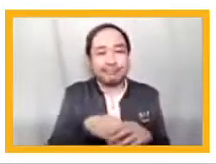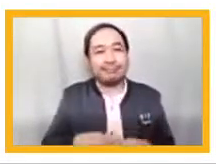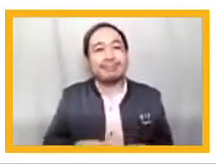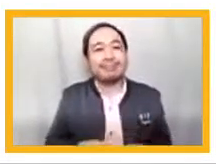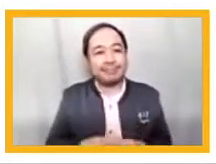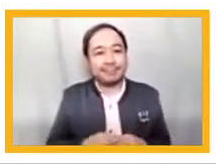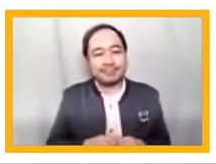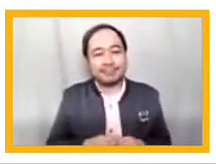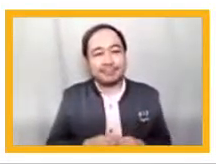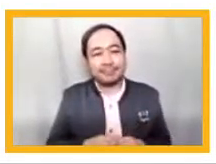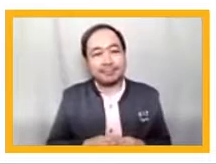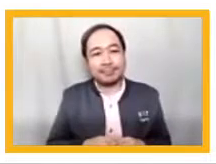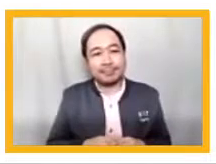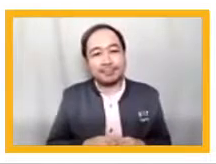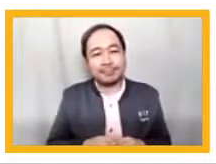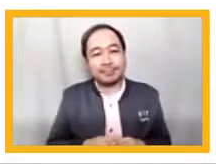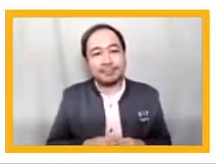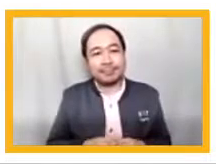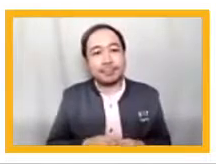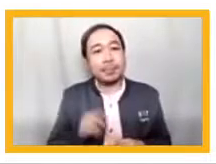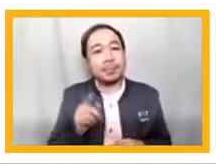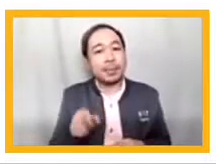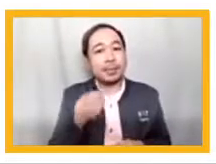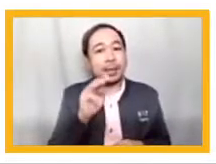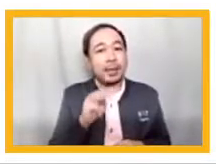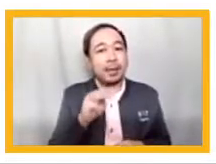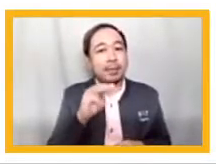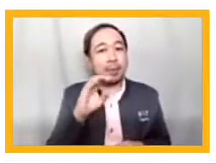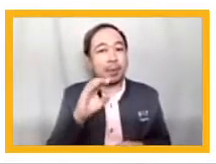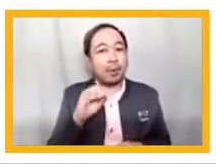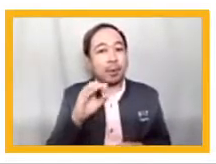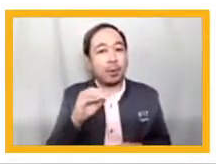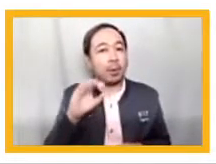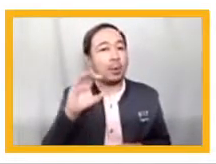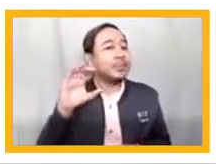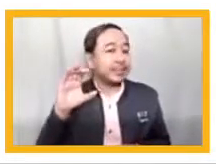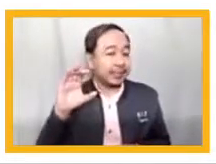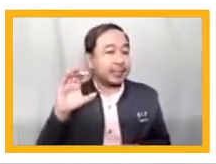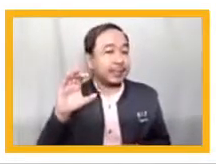And MOOCs and we also